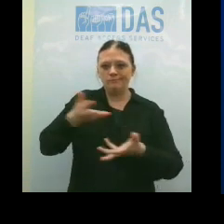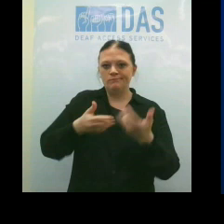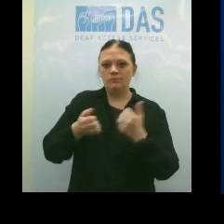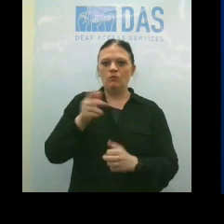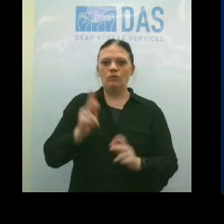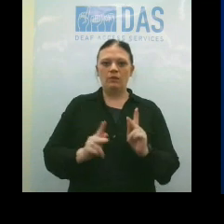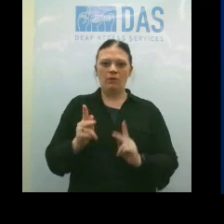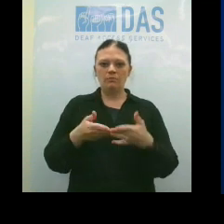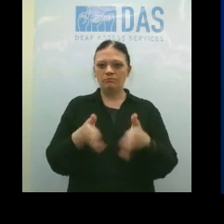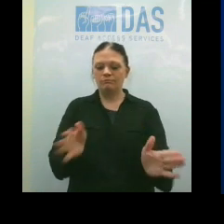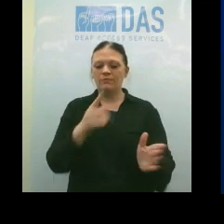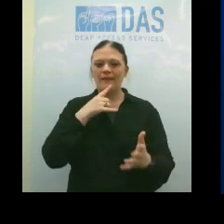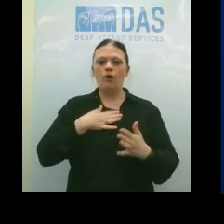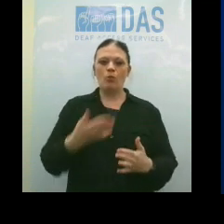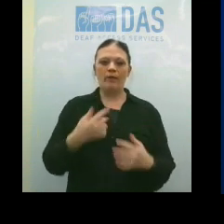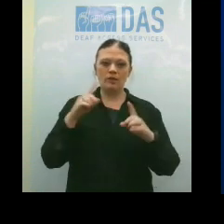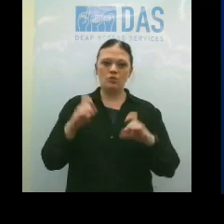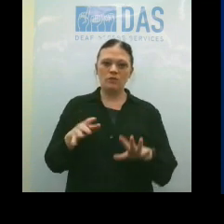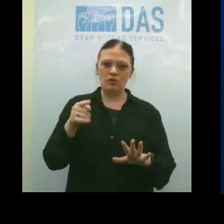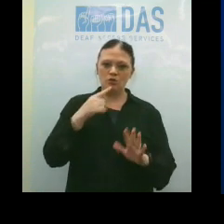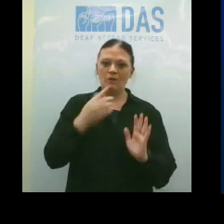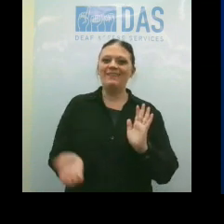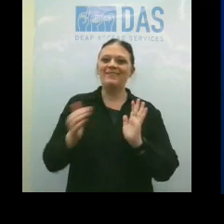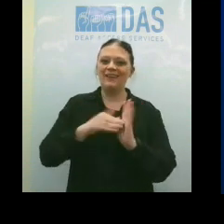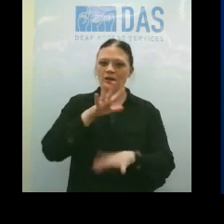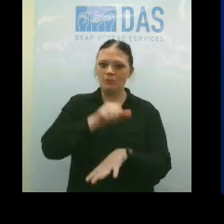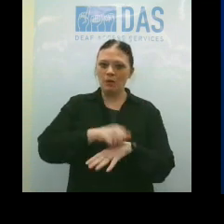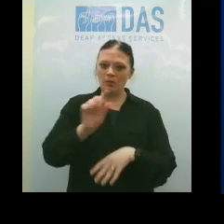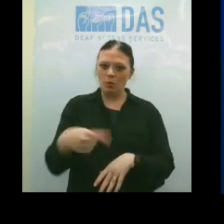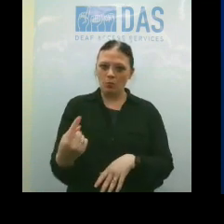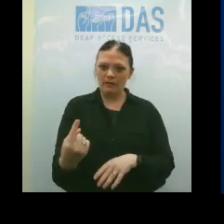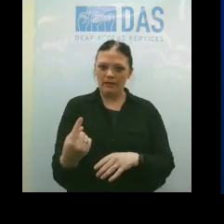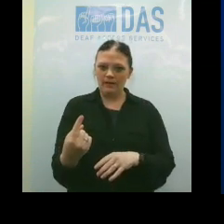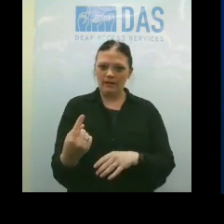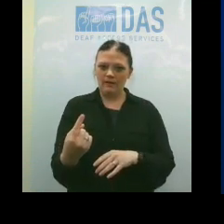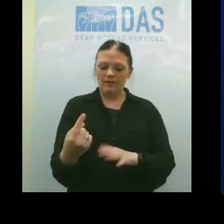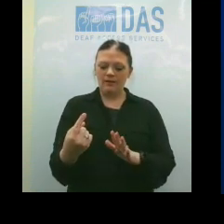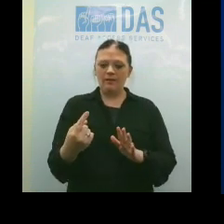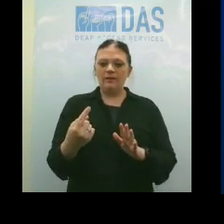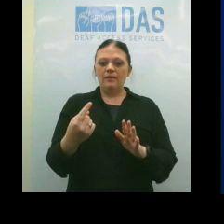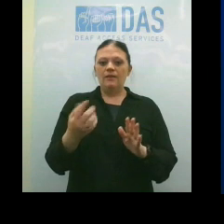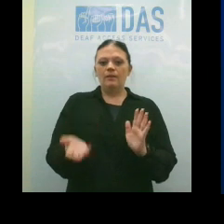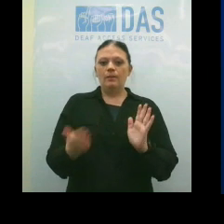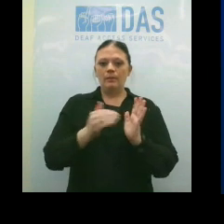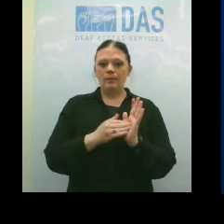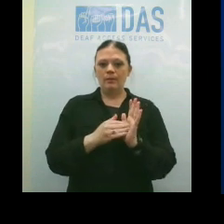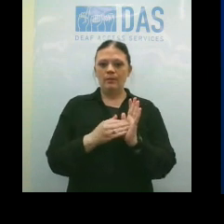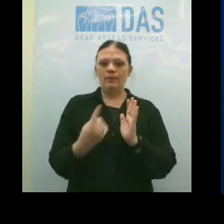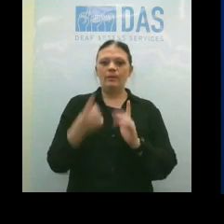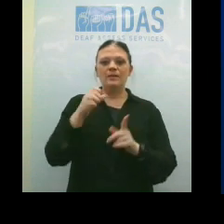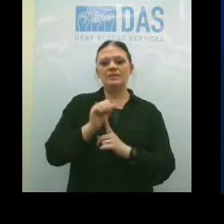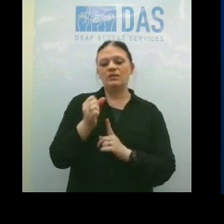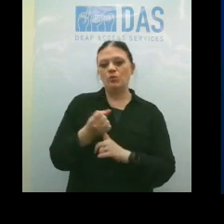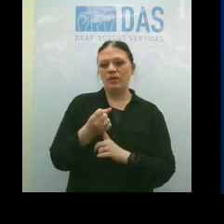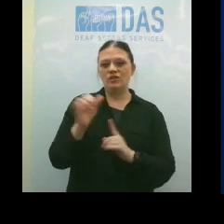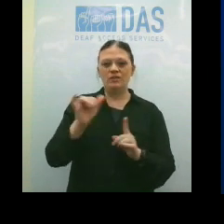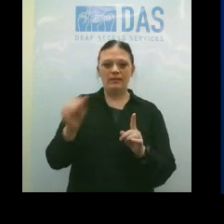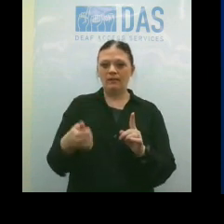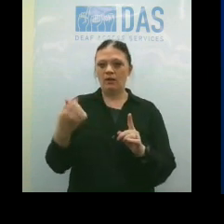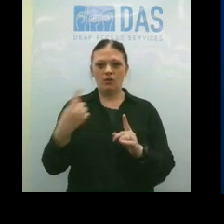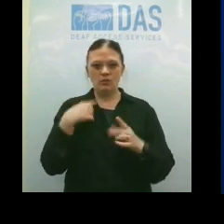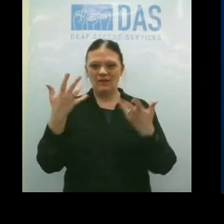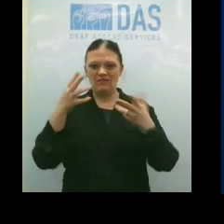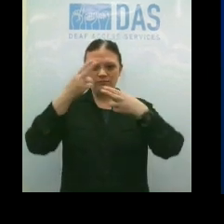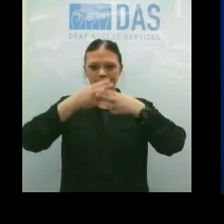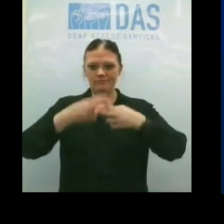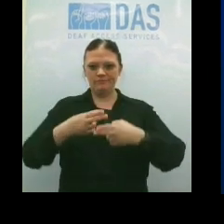public. They are willing to test you. This is, again, it's by appointment only. Again, it's one of these situations like the other ones that I've